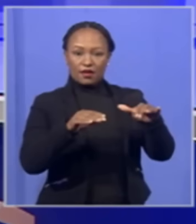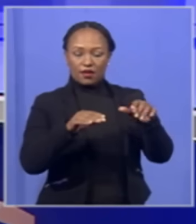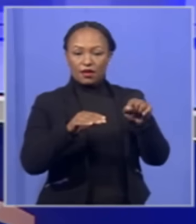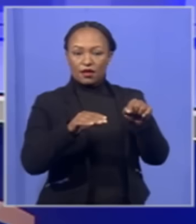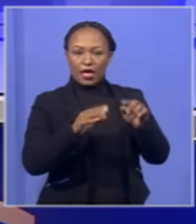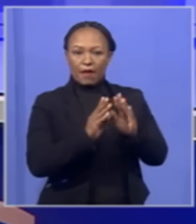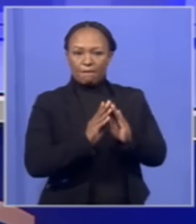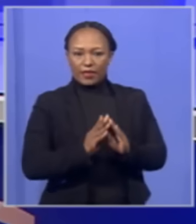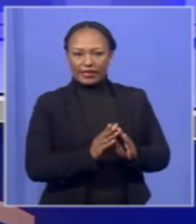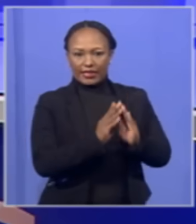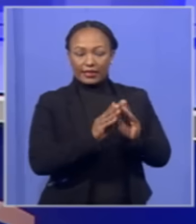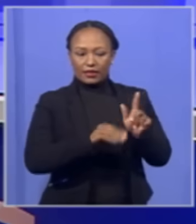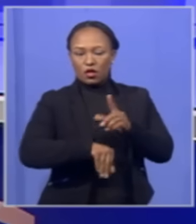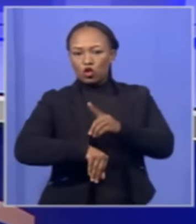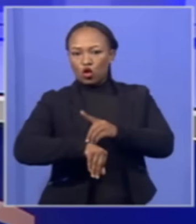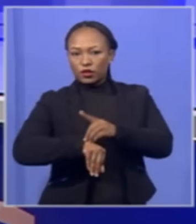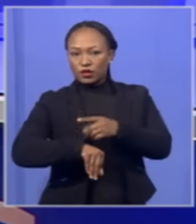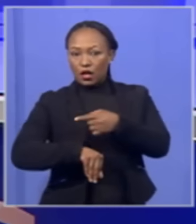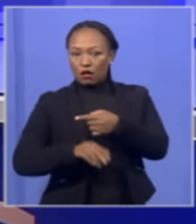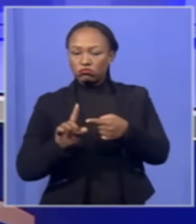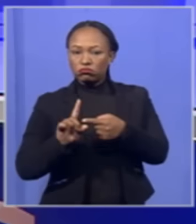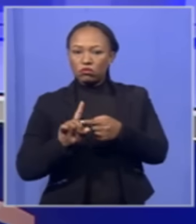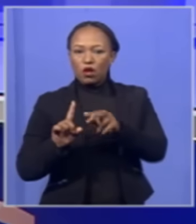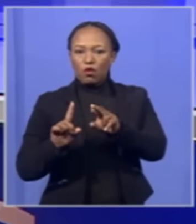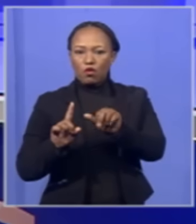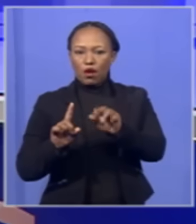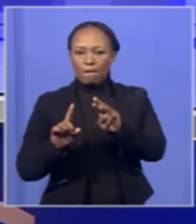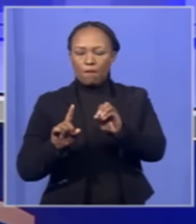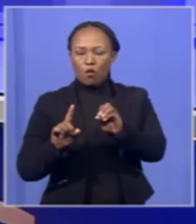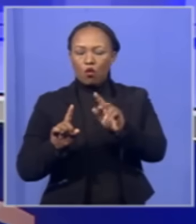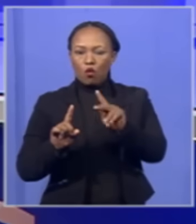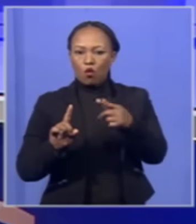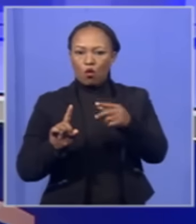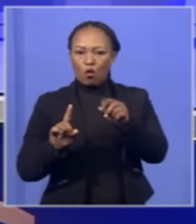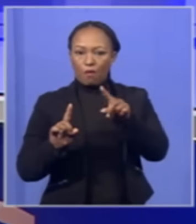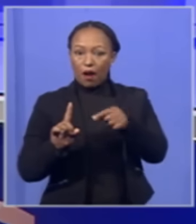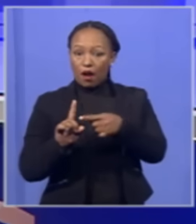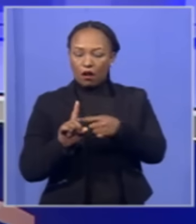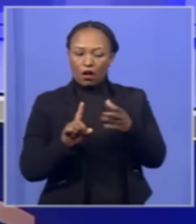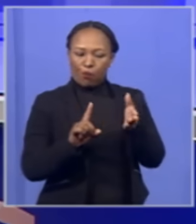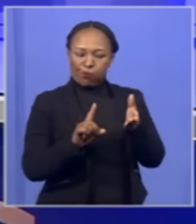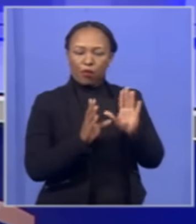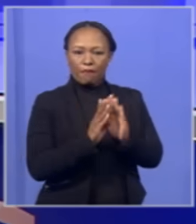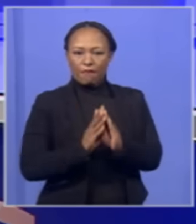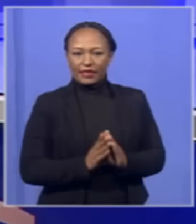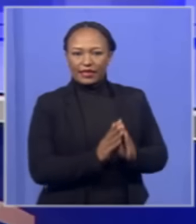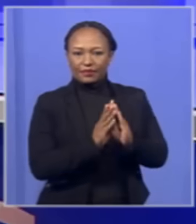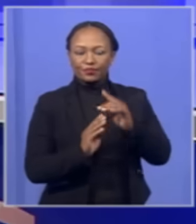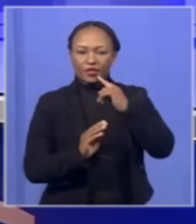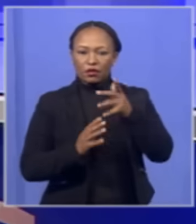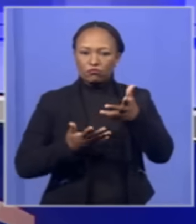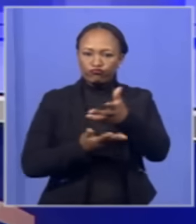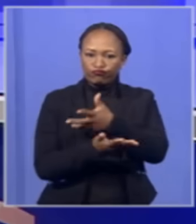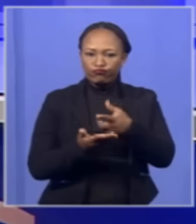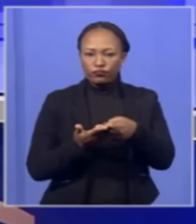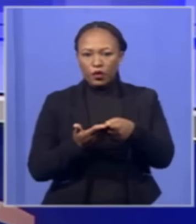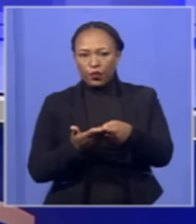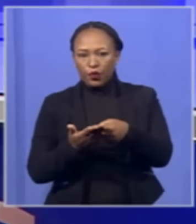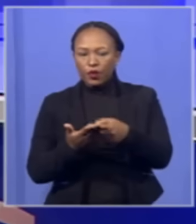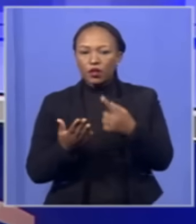Ngaka Kgosientsho Ramokgopa a re komiti tsene kopano ya yone ya sešeng e tsepamisitse mogopolo mo manong a